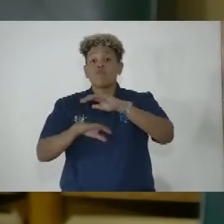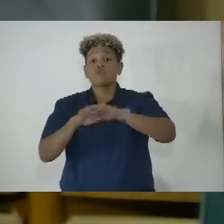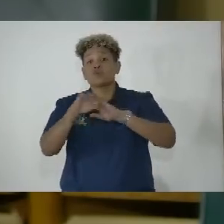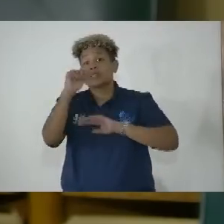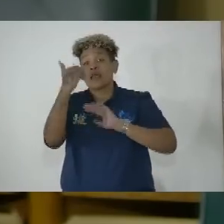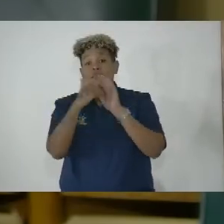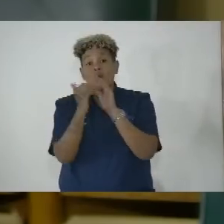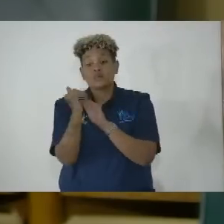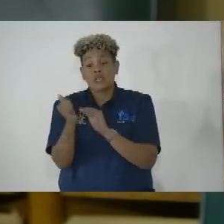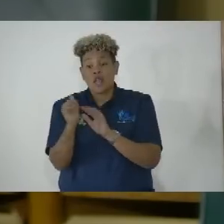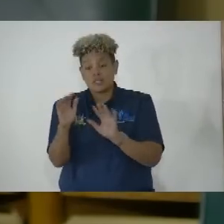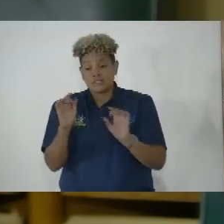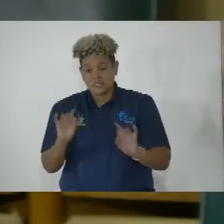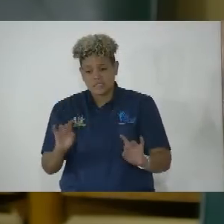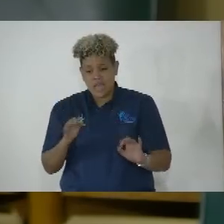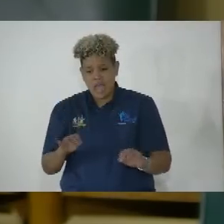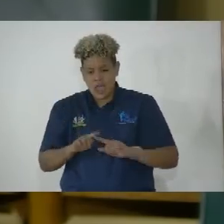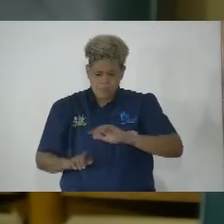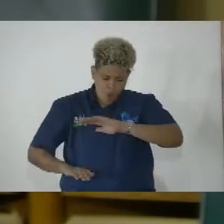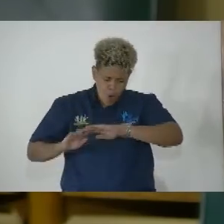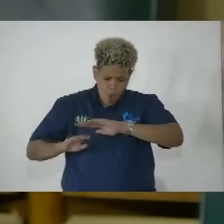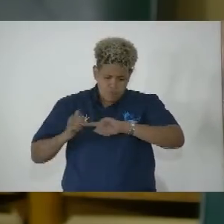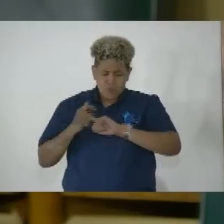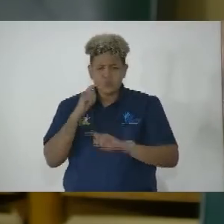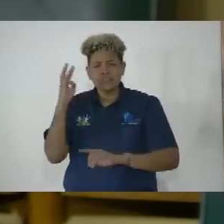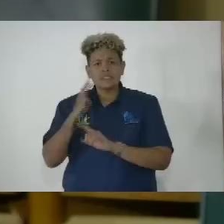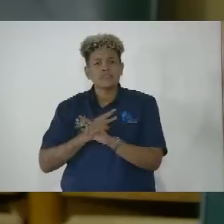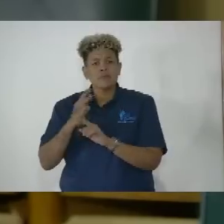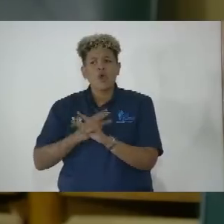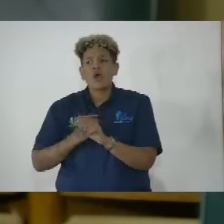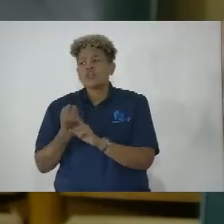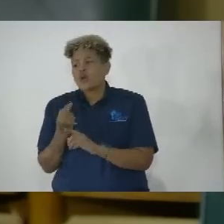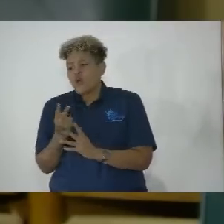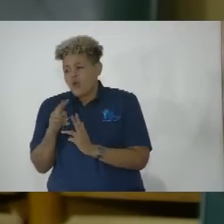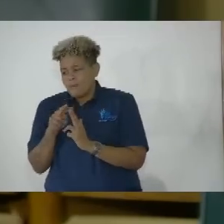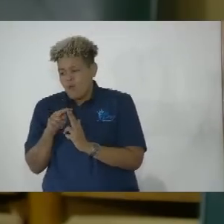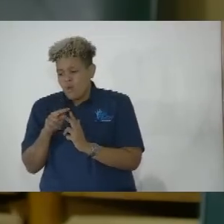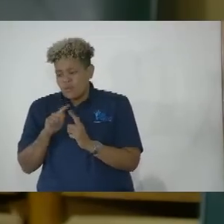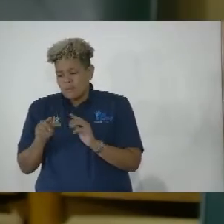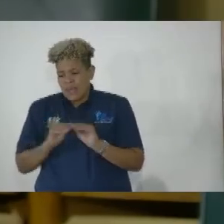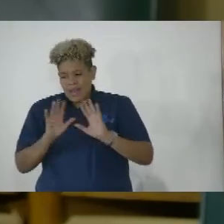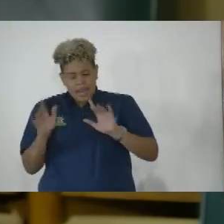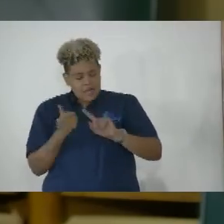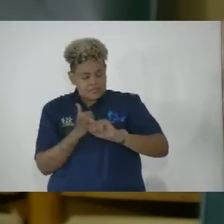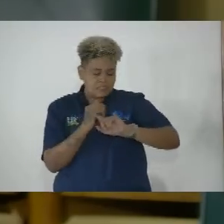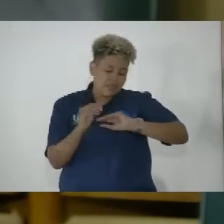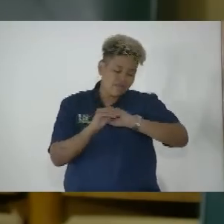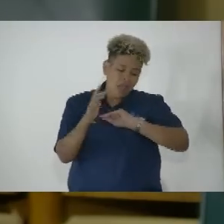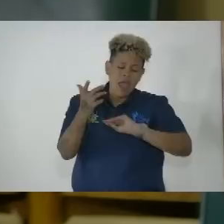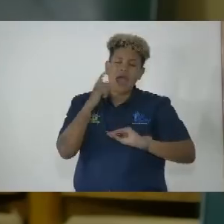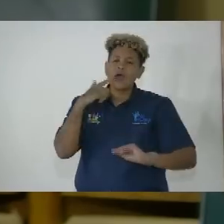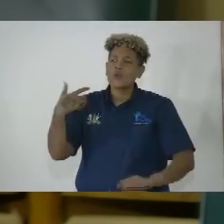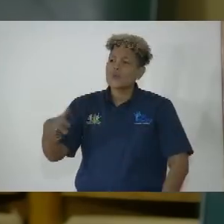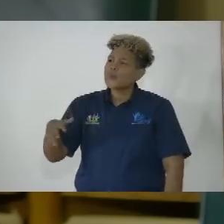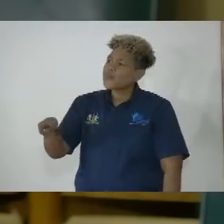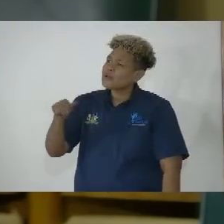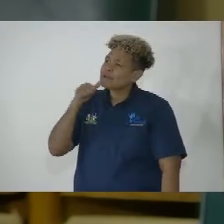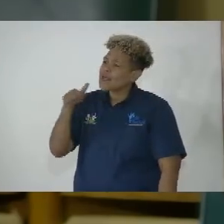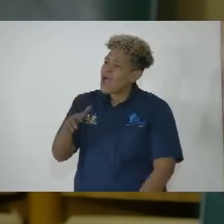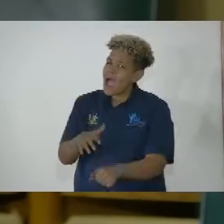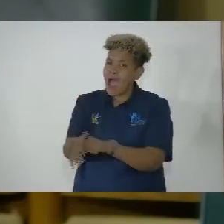$10,000, and up to 6 months, or both, but clearly woefully